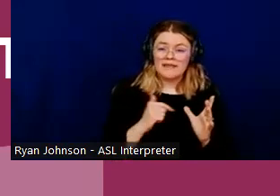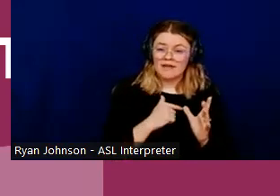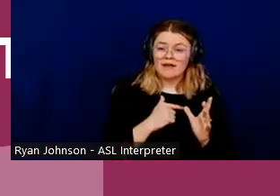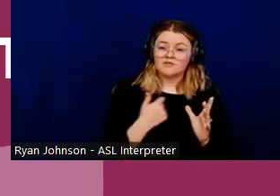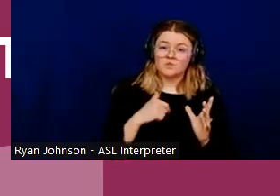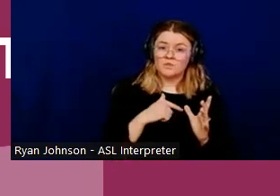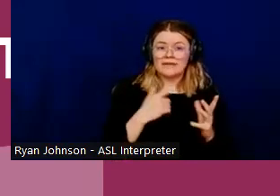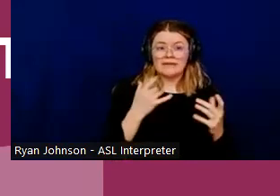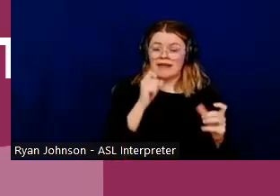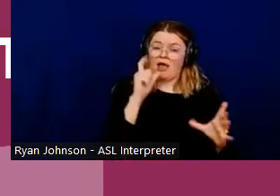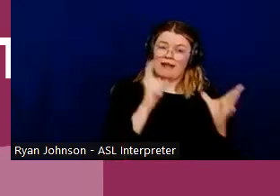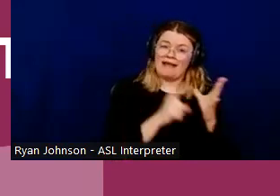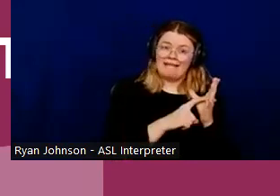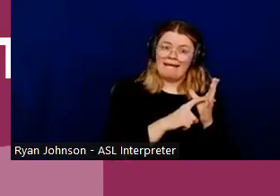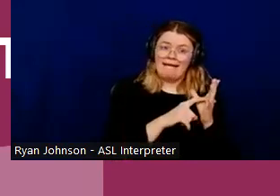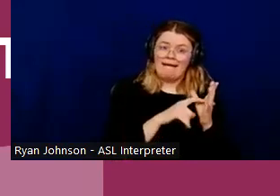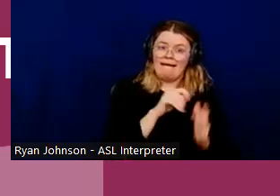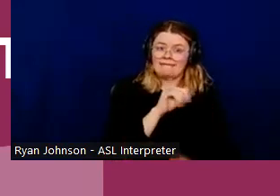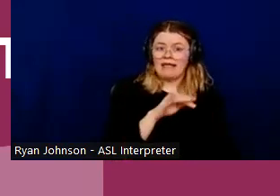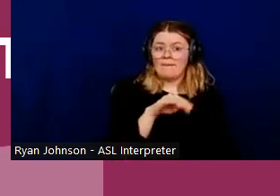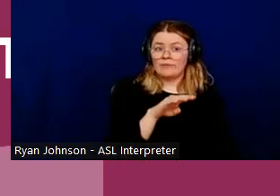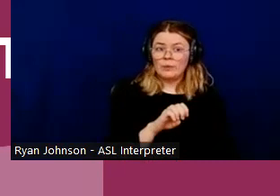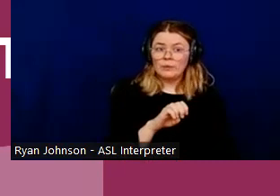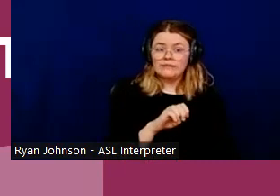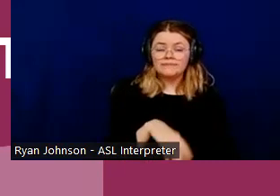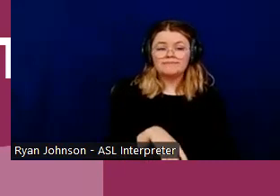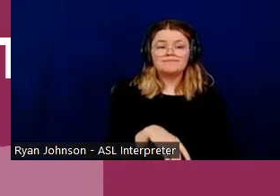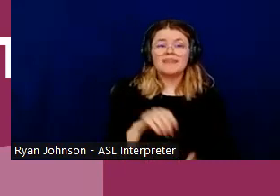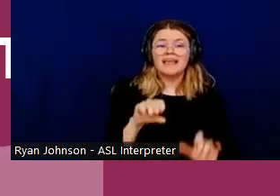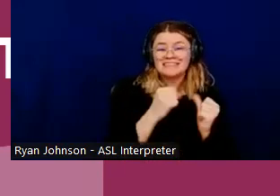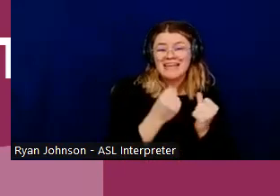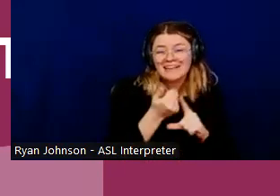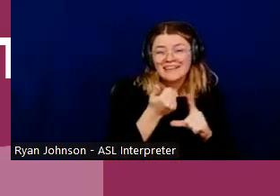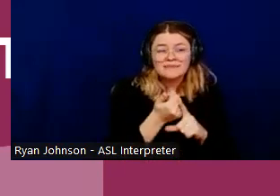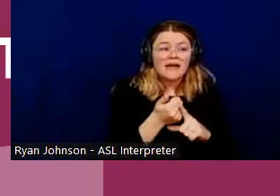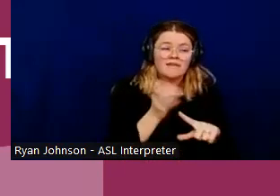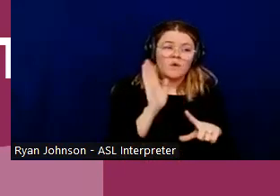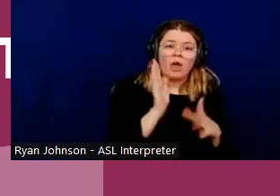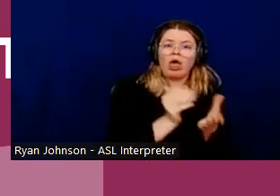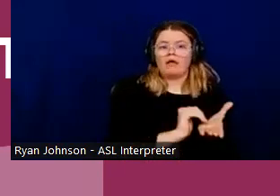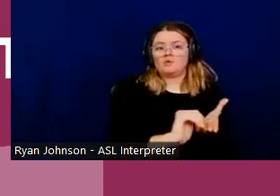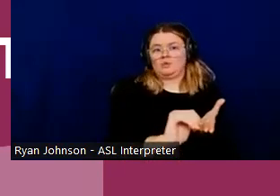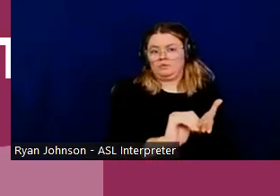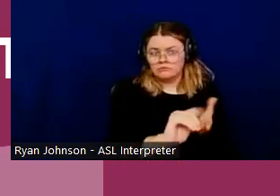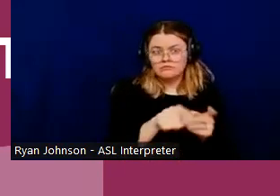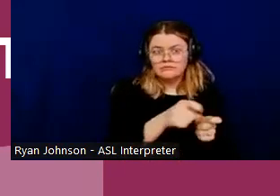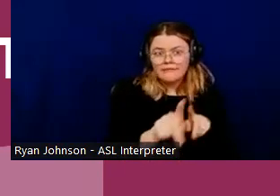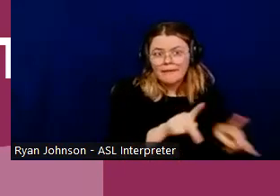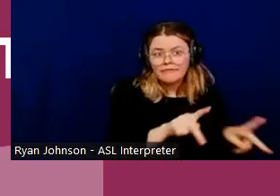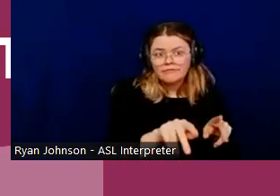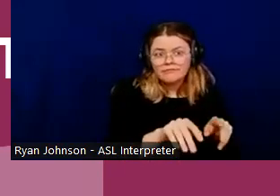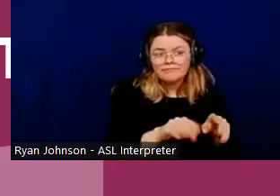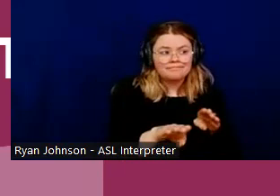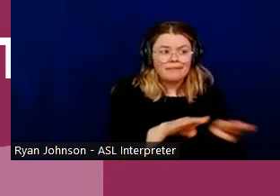abuse. There are many social norms and that excuse abuse or lead us to expect